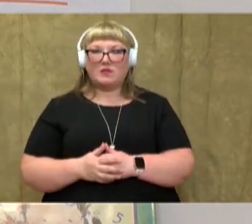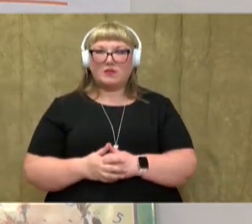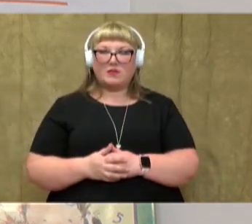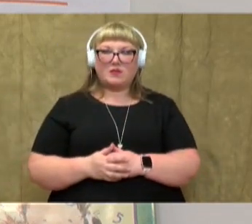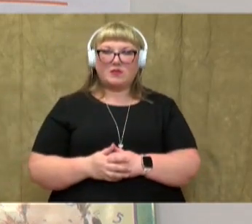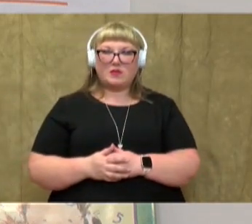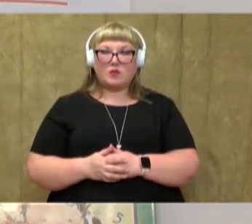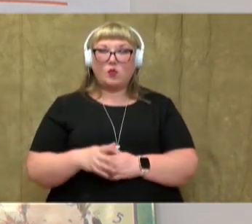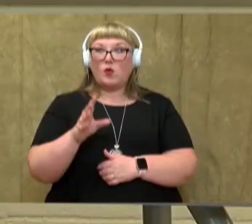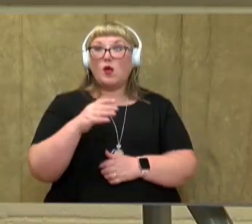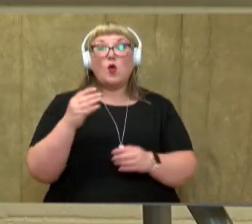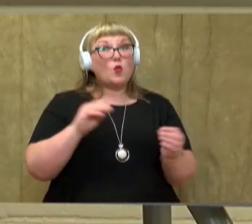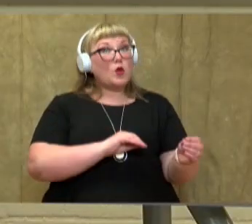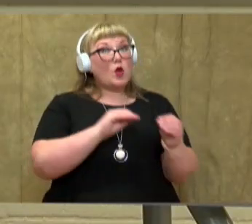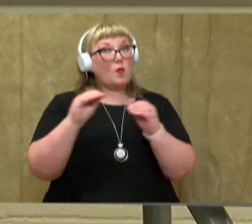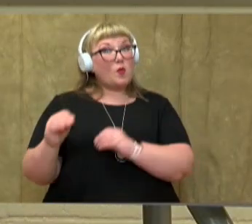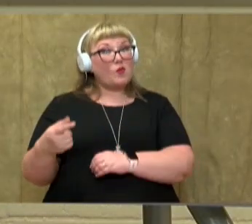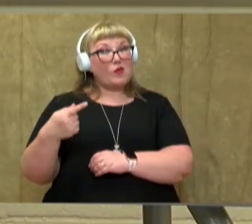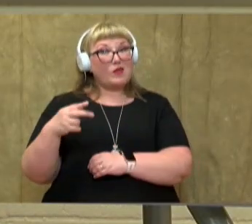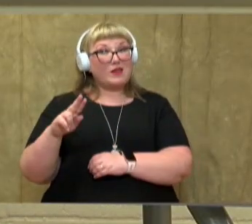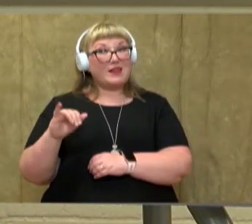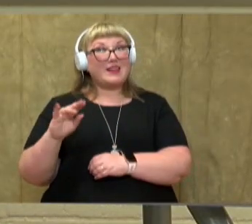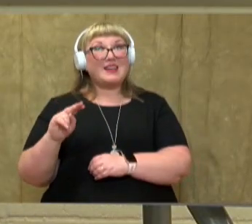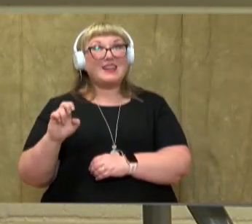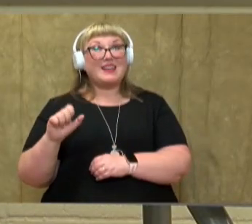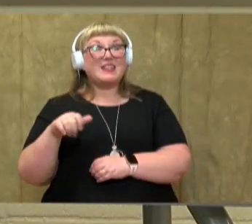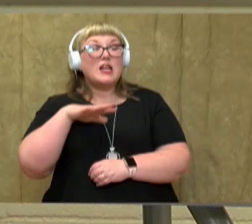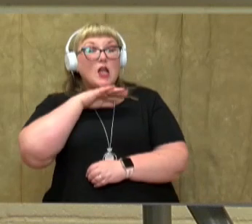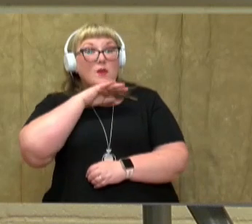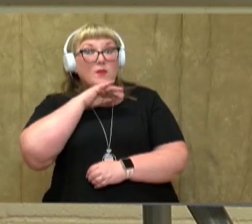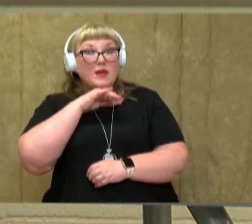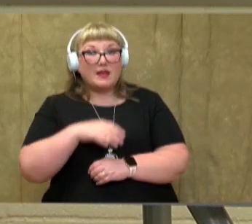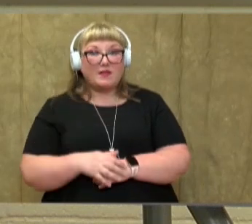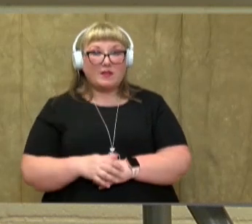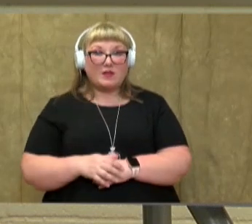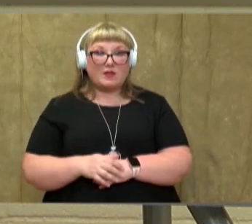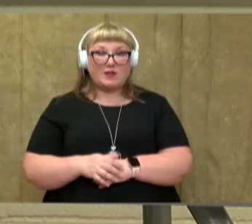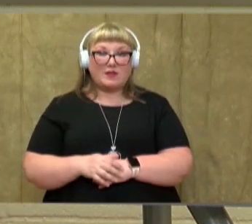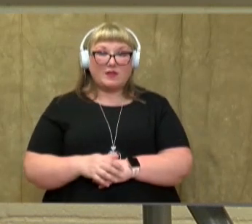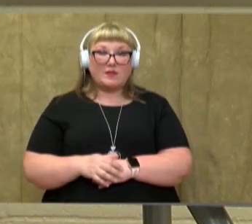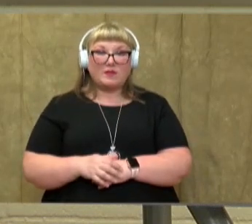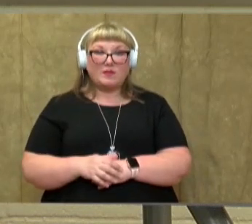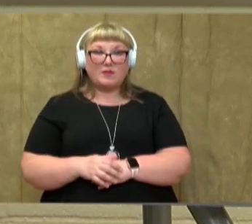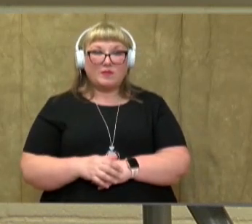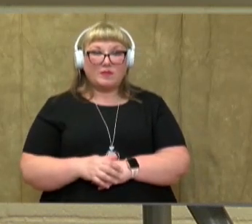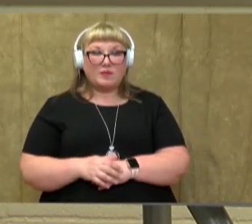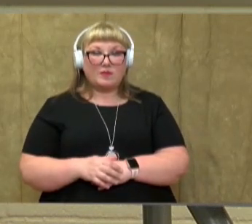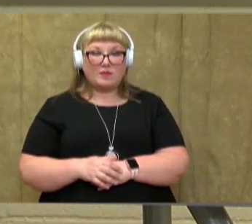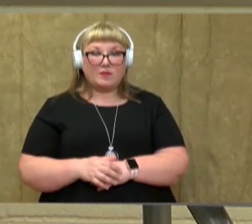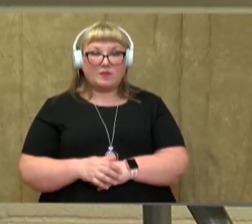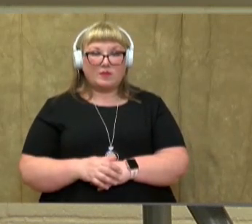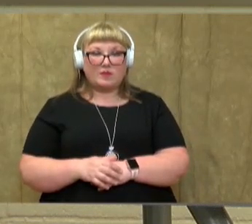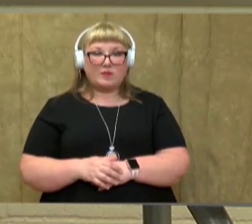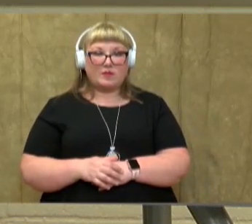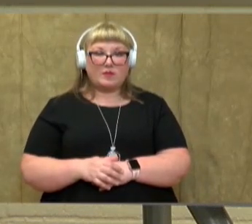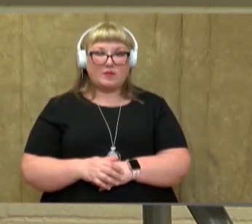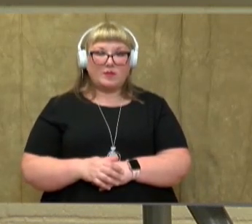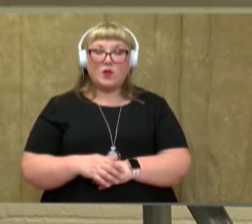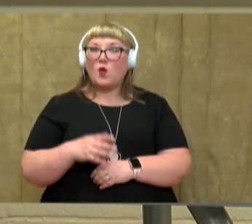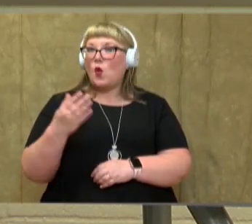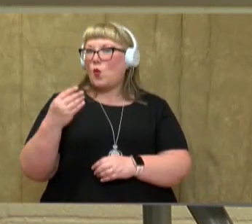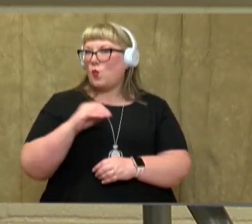we are going to move one more guinea pig over from our blue basket to our green basket. We'll move this little white